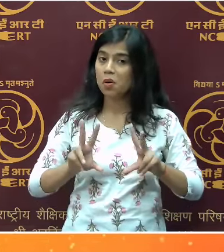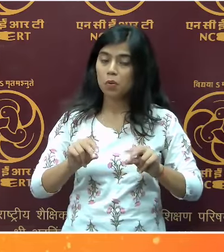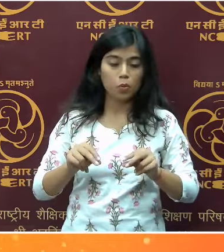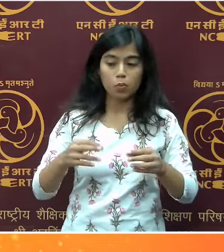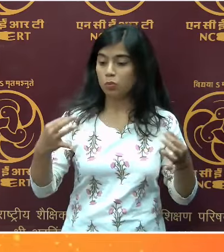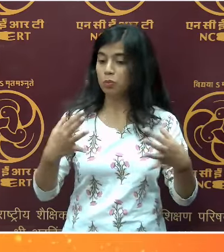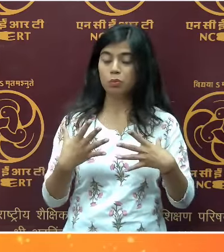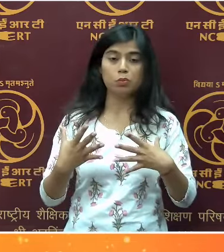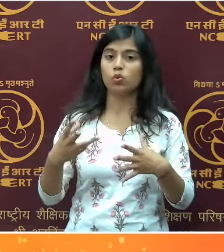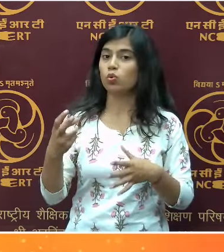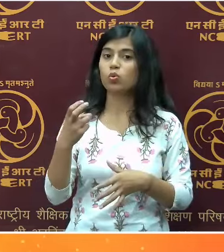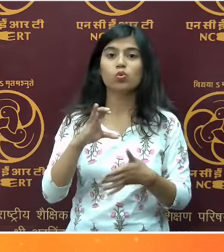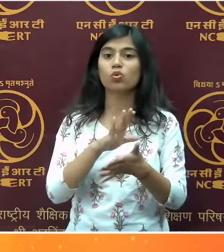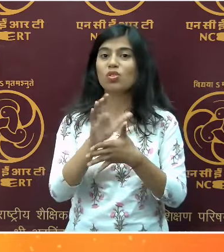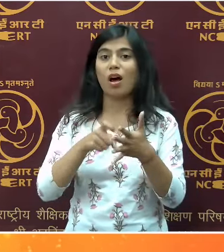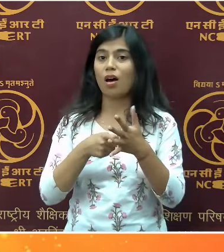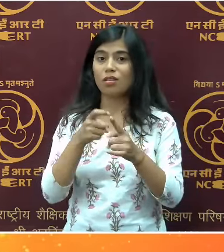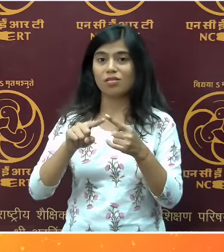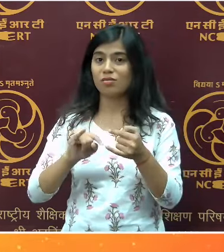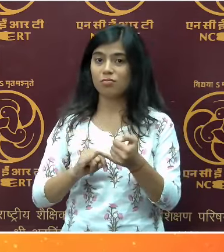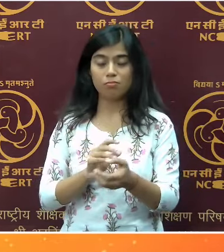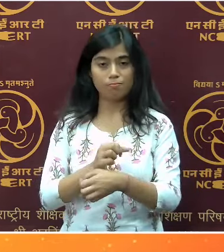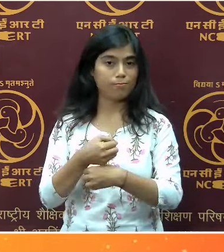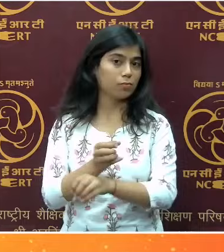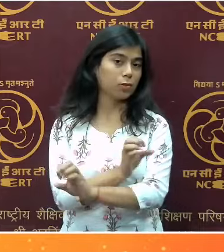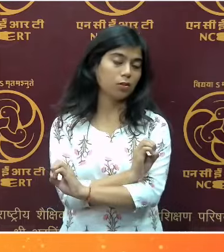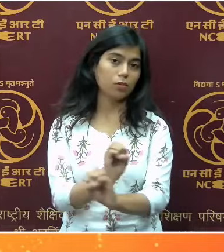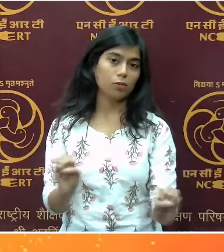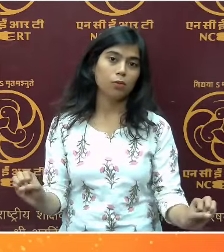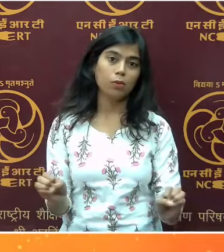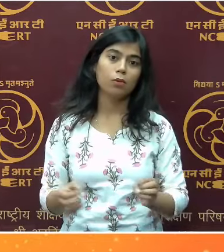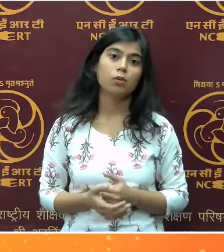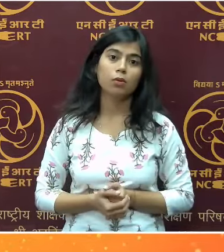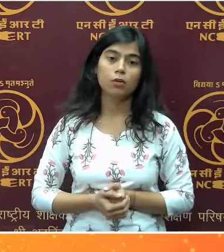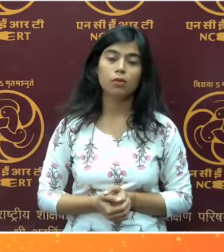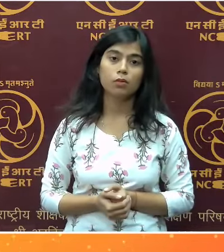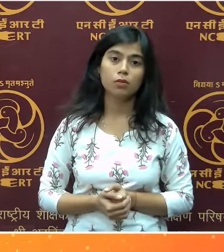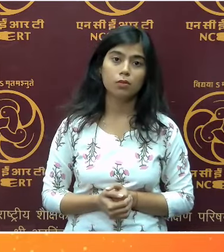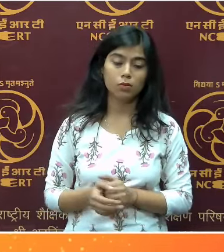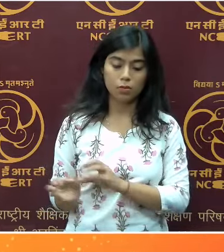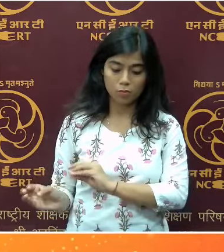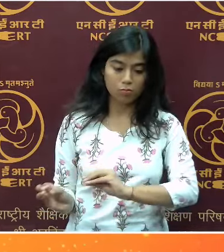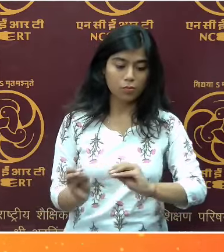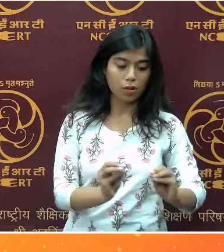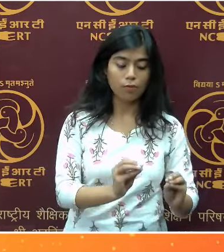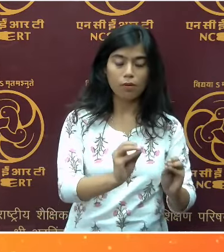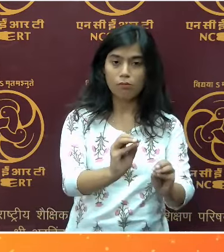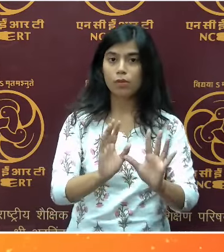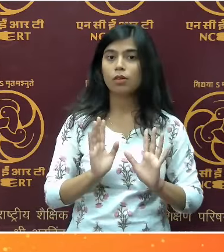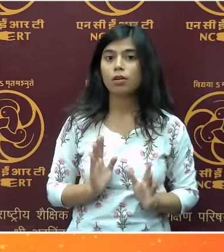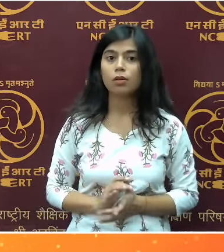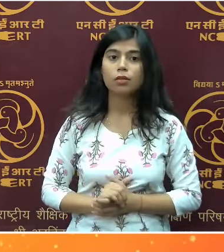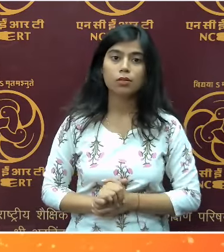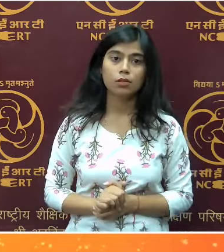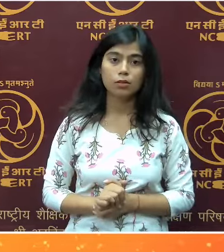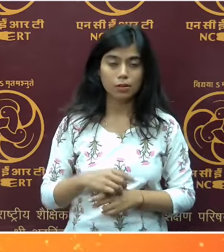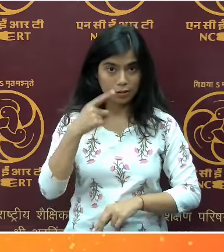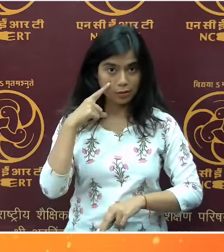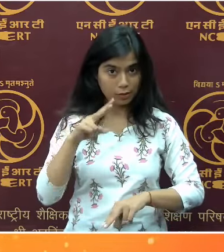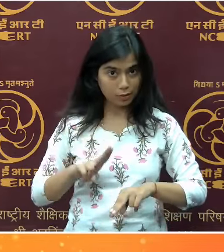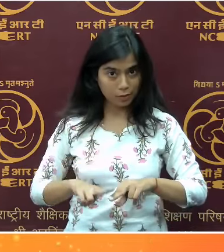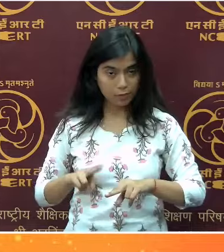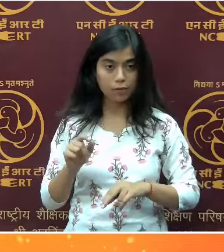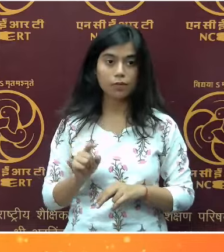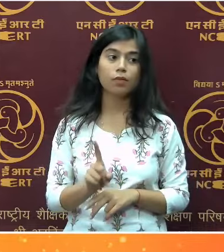charges are generated, only particular charges only moving through the circuit. For example, if some